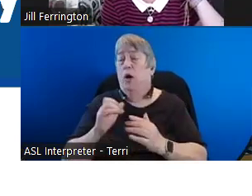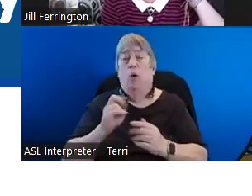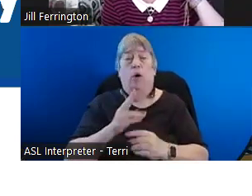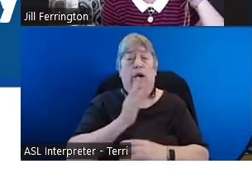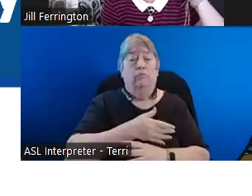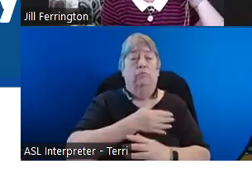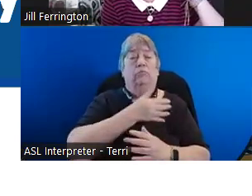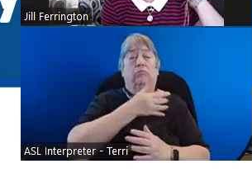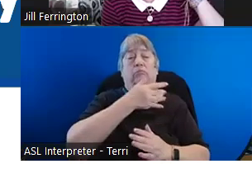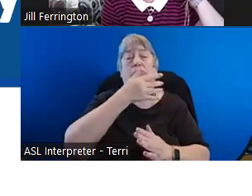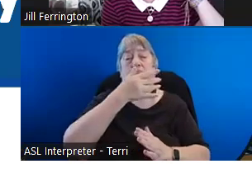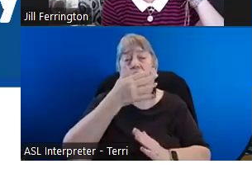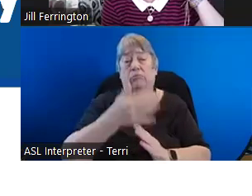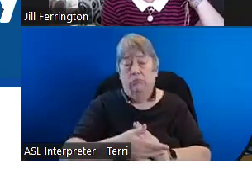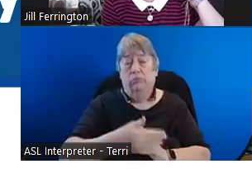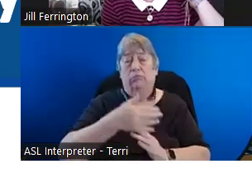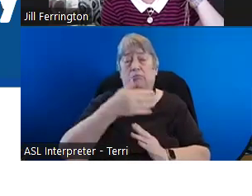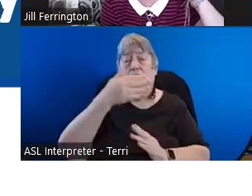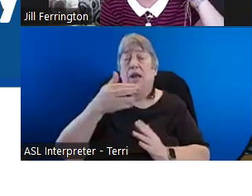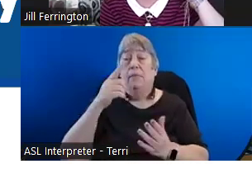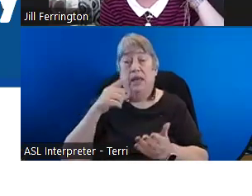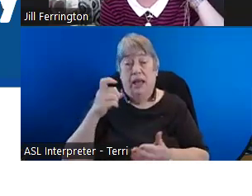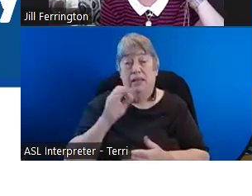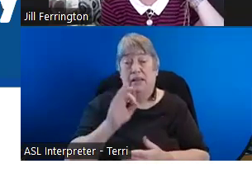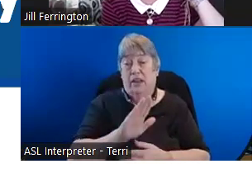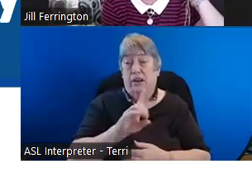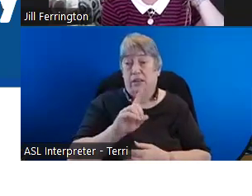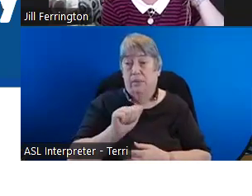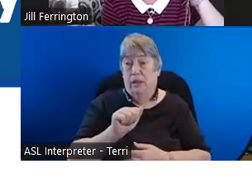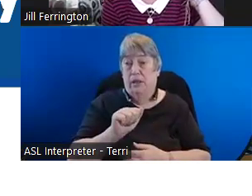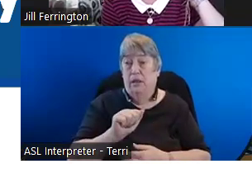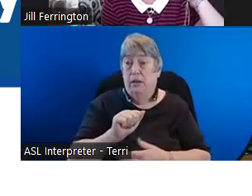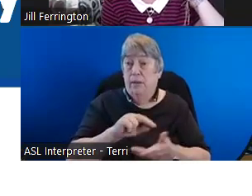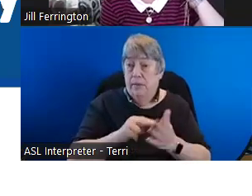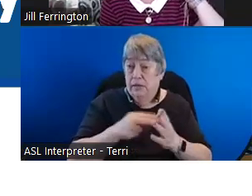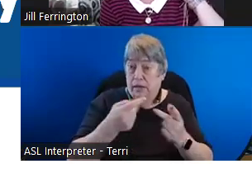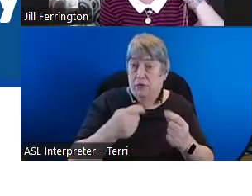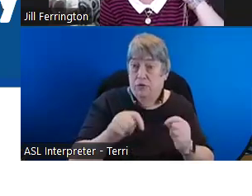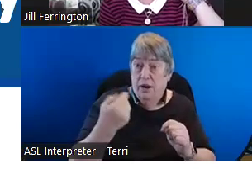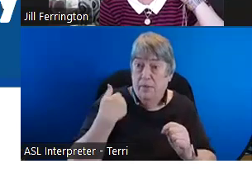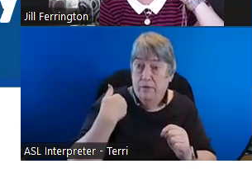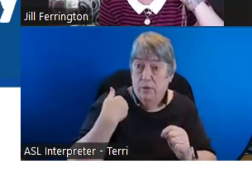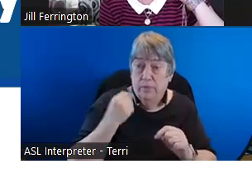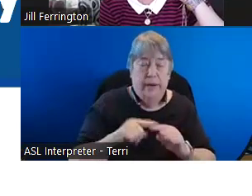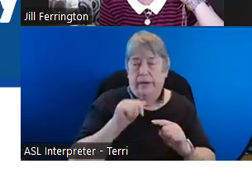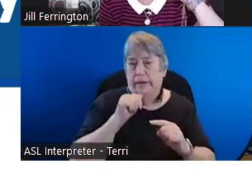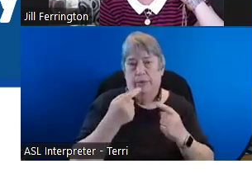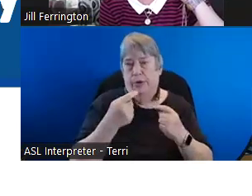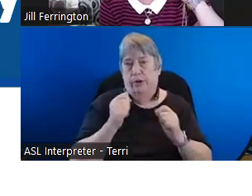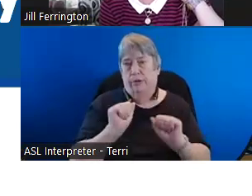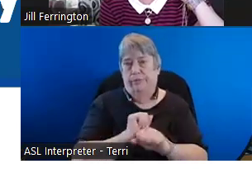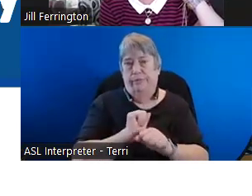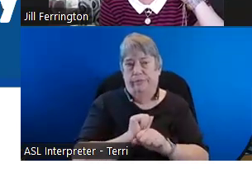their disability. So possibly a lot of attempts in the past that just didn't work. And also in the fourth